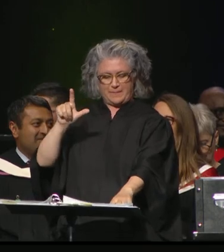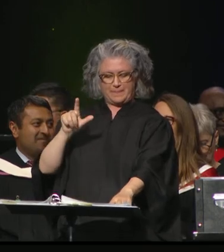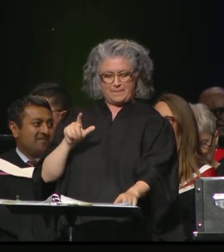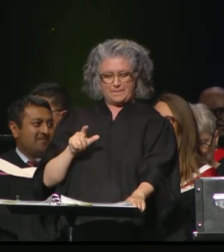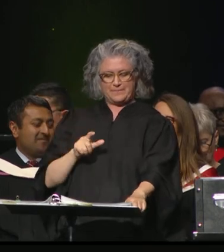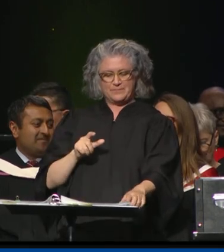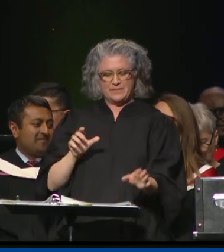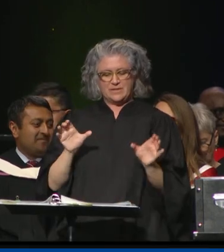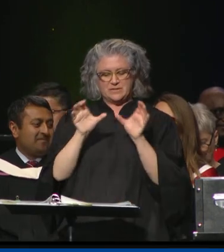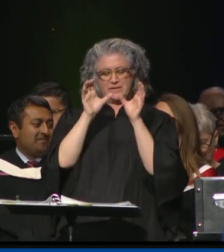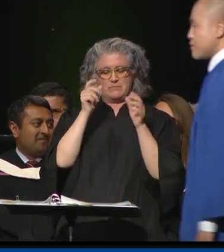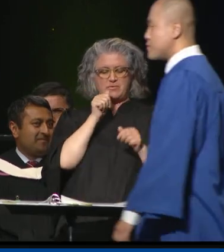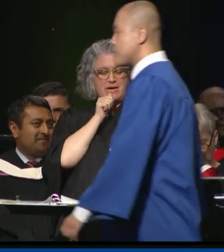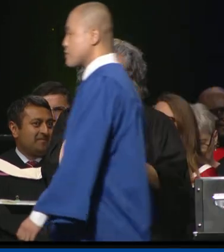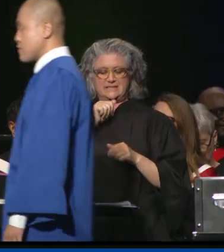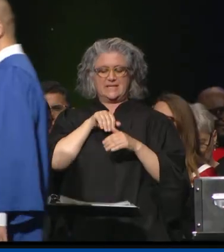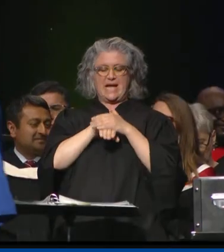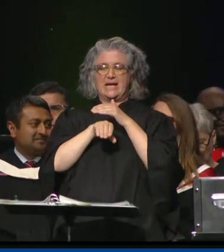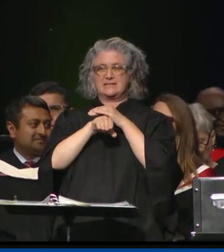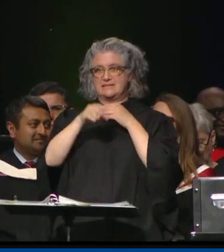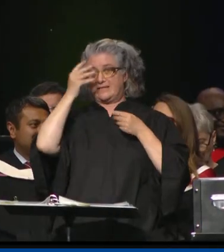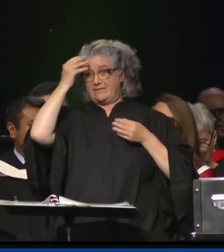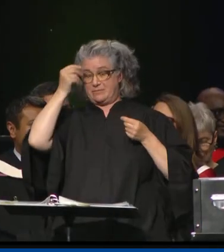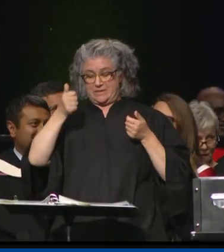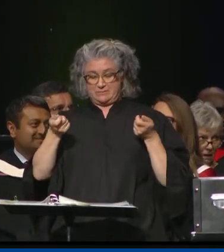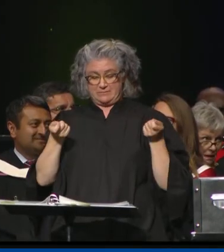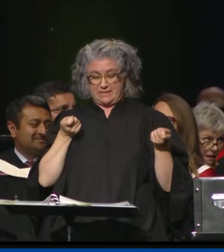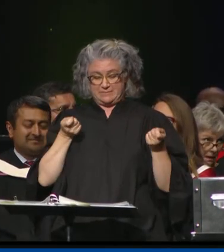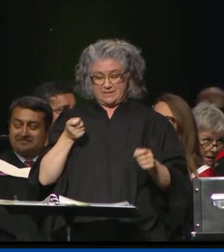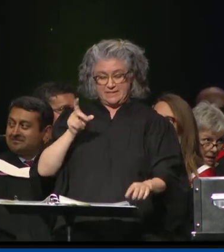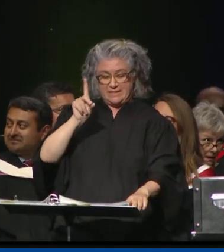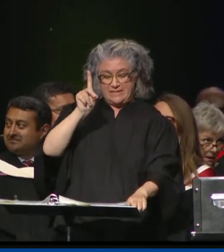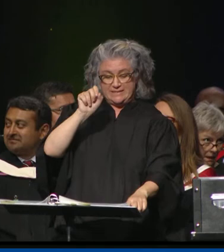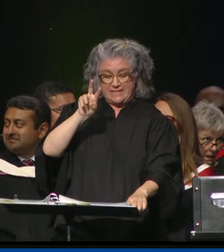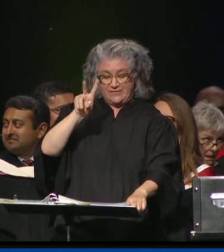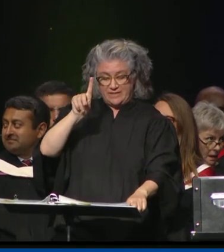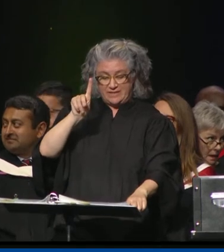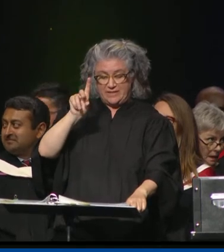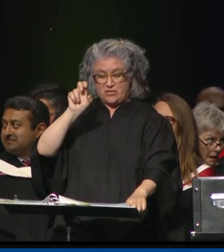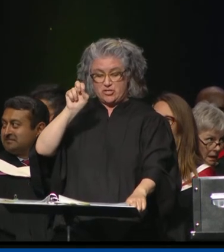Certificate in Privacy Access and Information Management, David Ernest Chibalos.